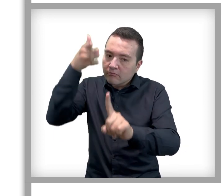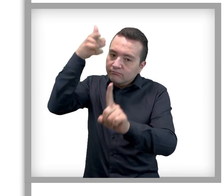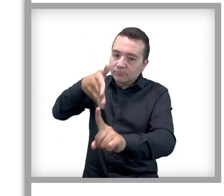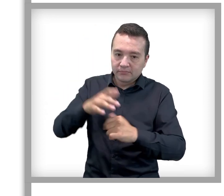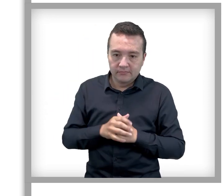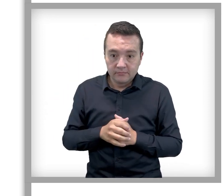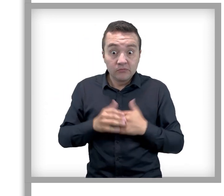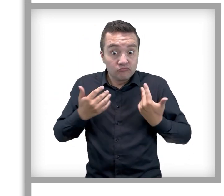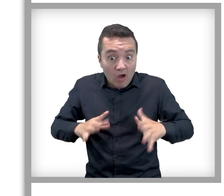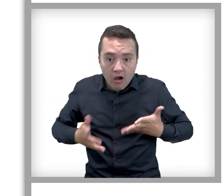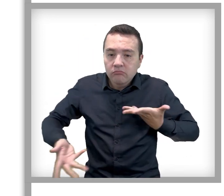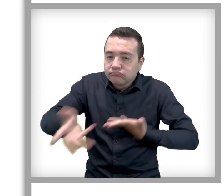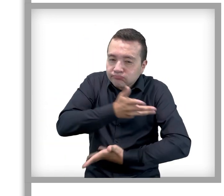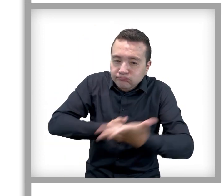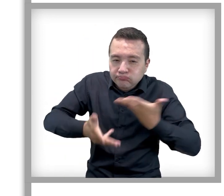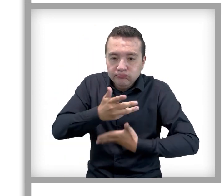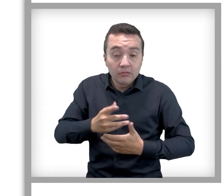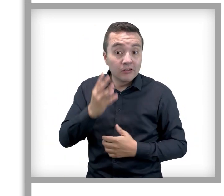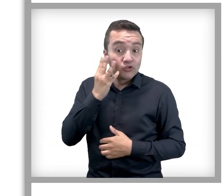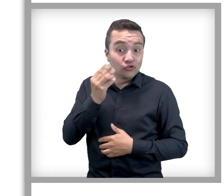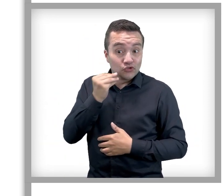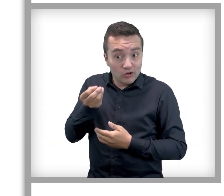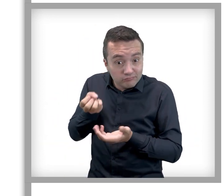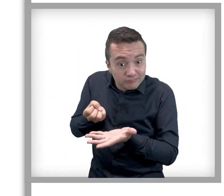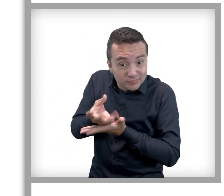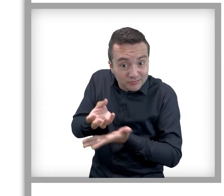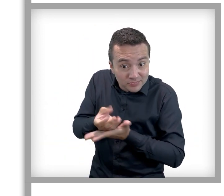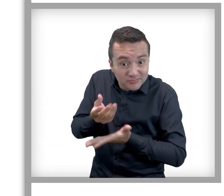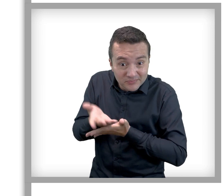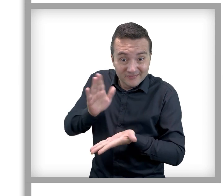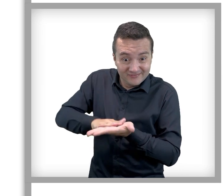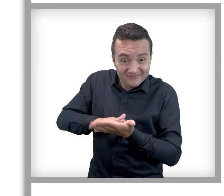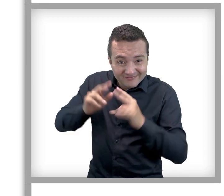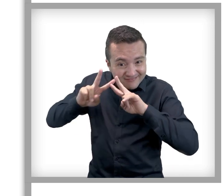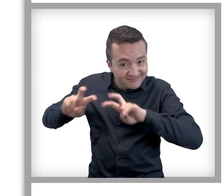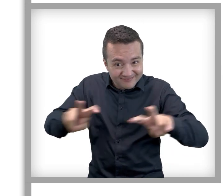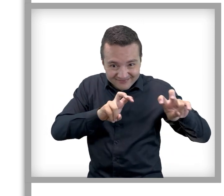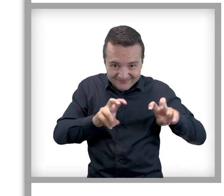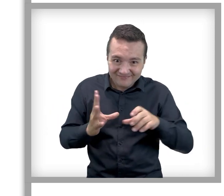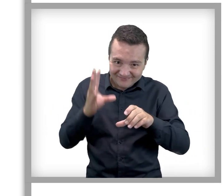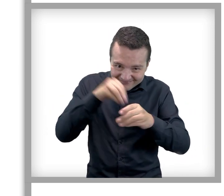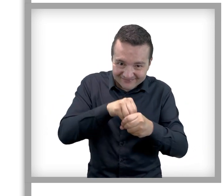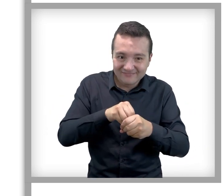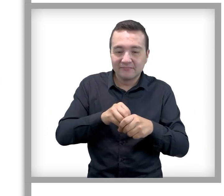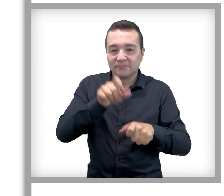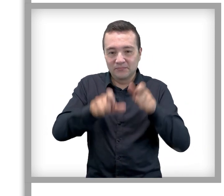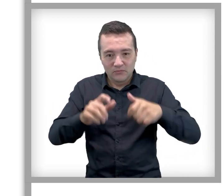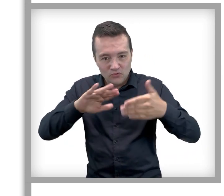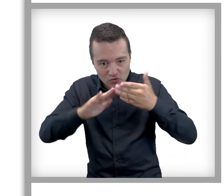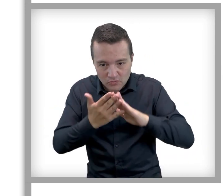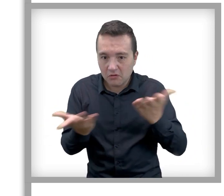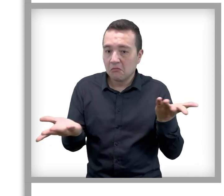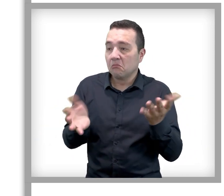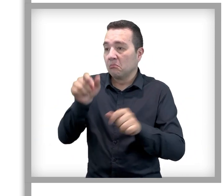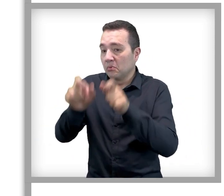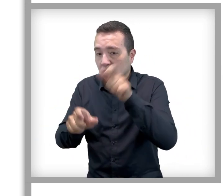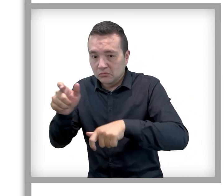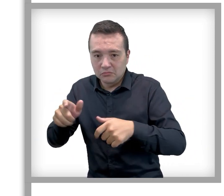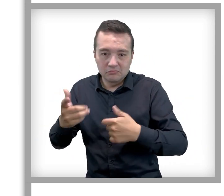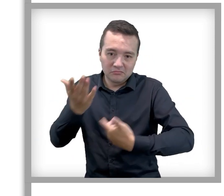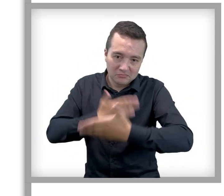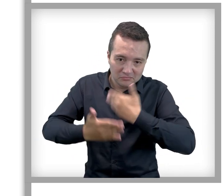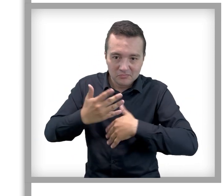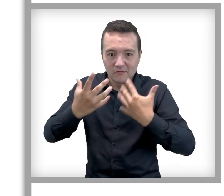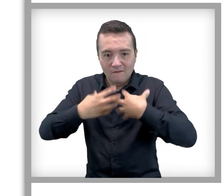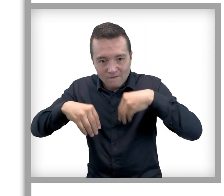study and the need to continue working to promote real inclusion. In addition, they mentioned the need to think about accessibility